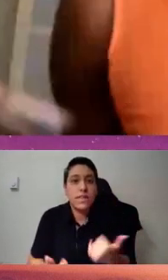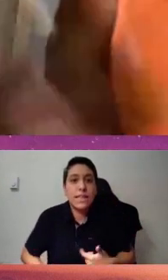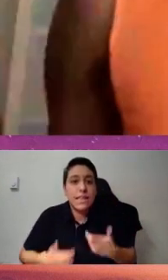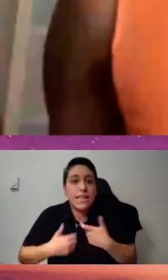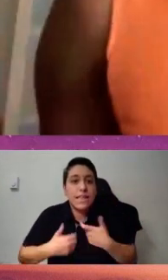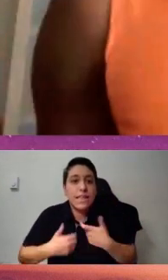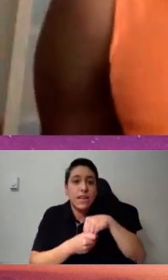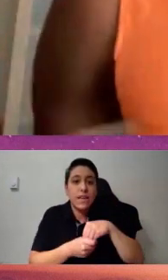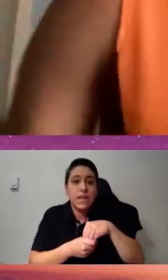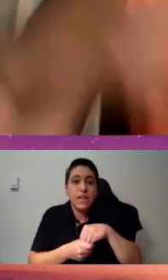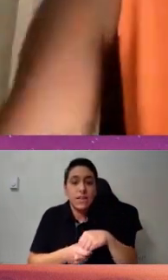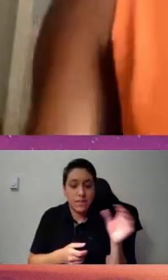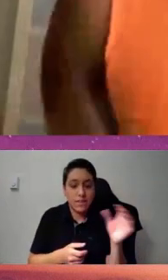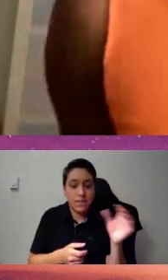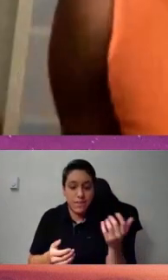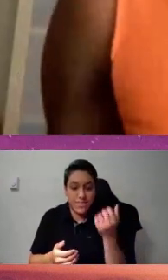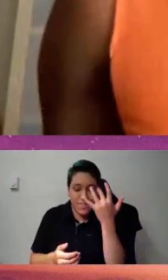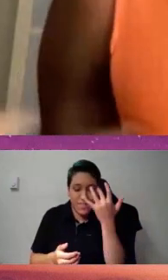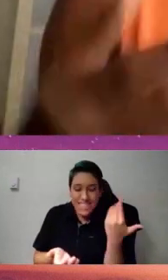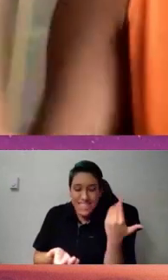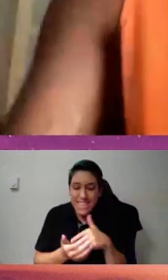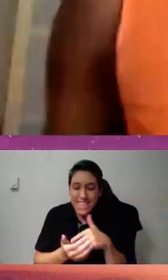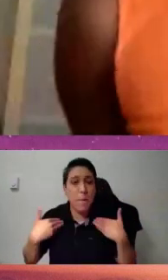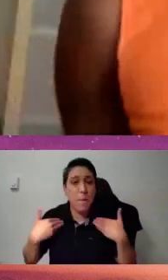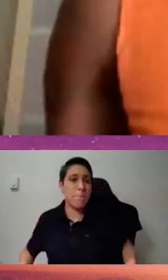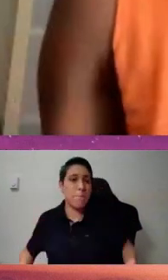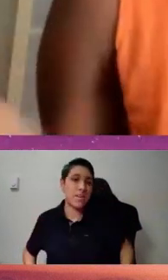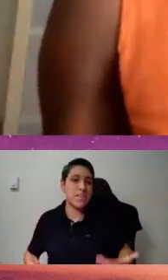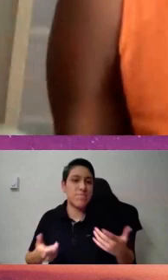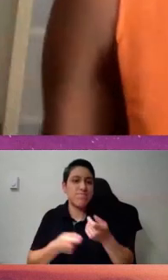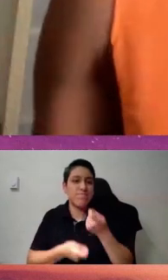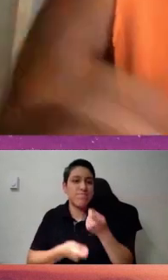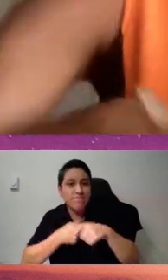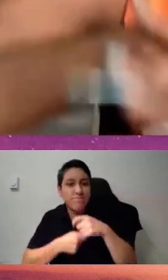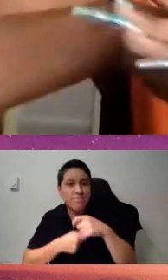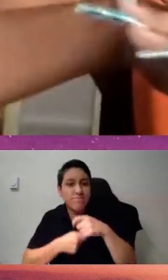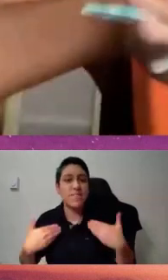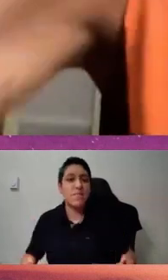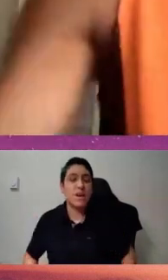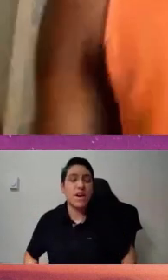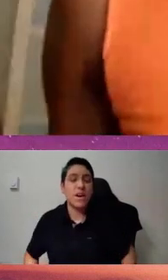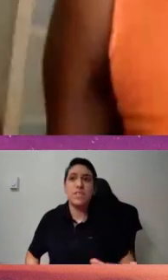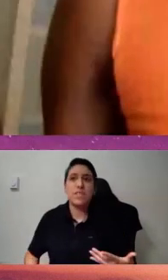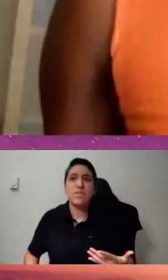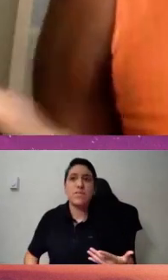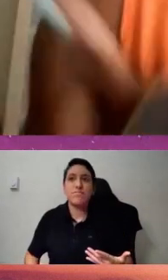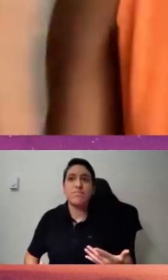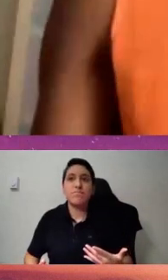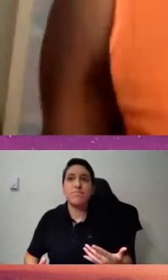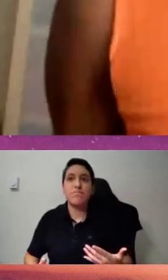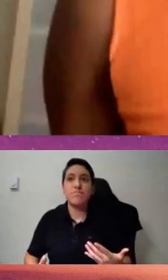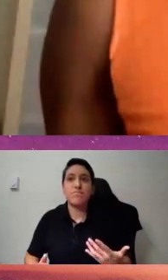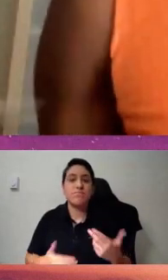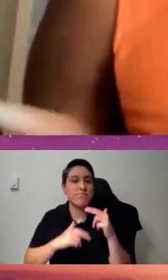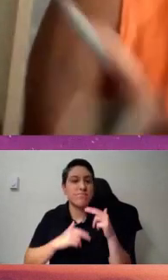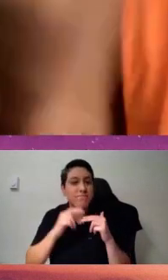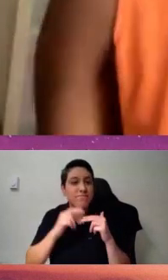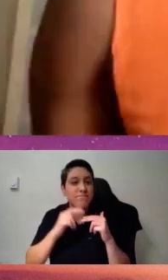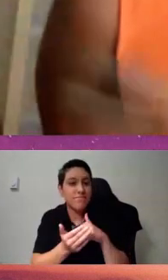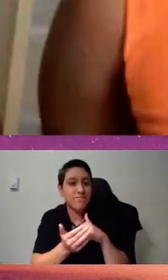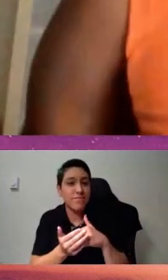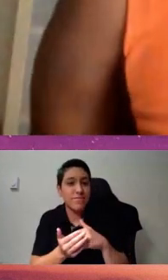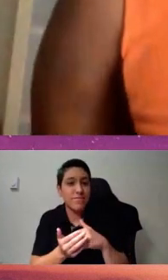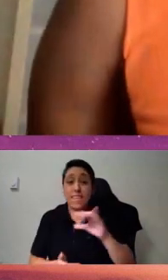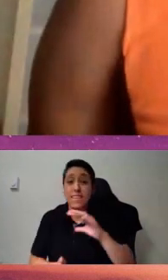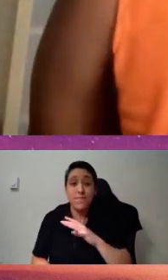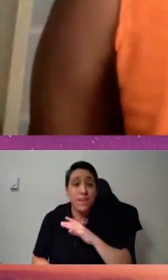body reconstructing is also something that's definitely or just a thing. That's fine. People can do what they